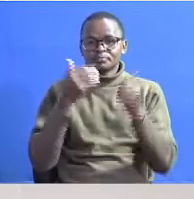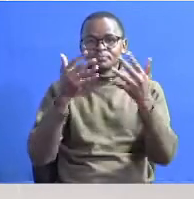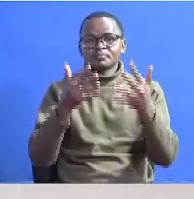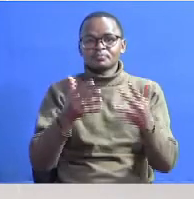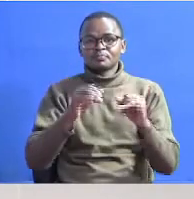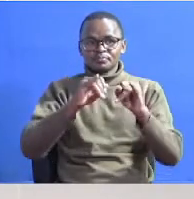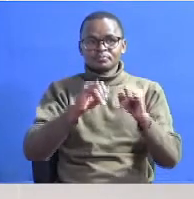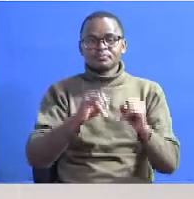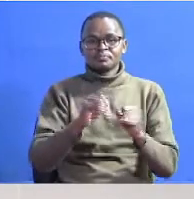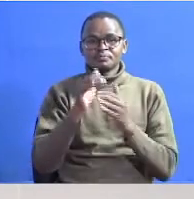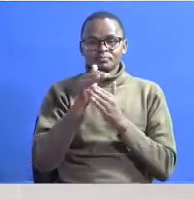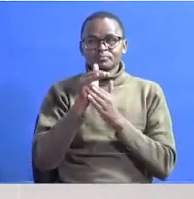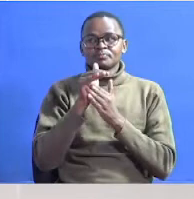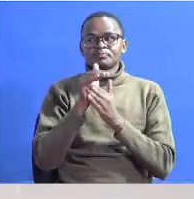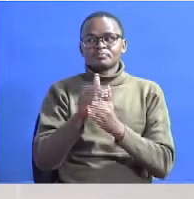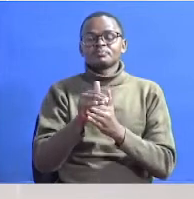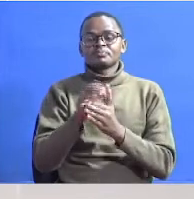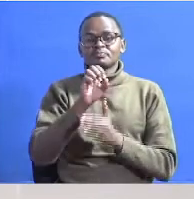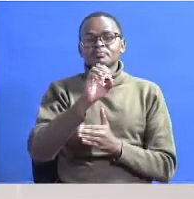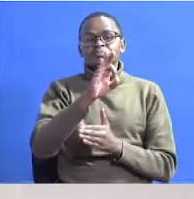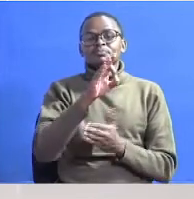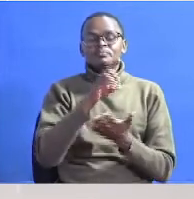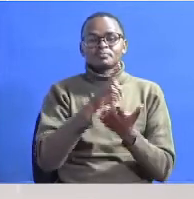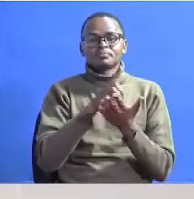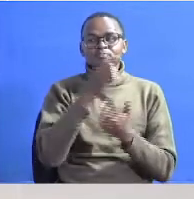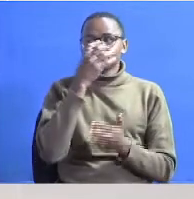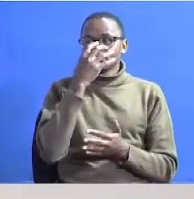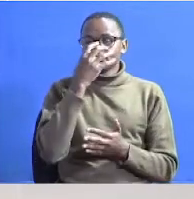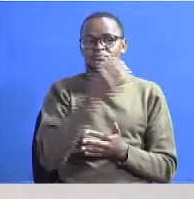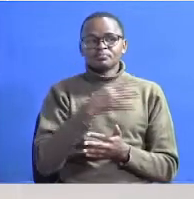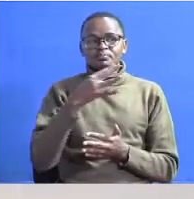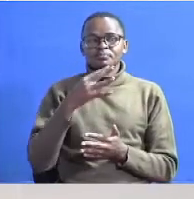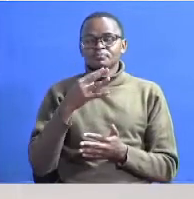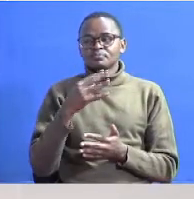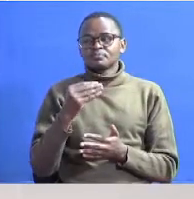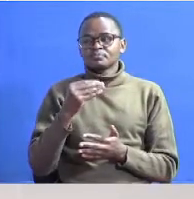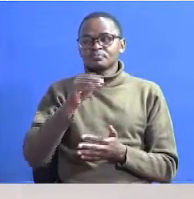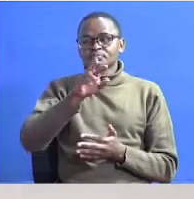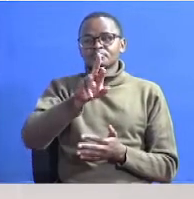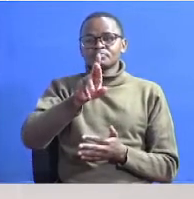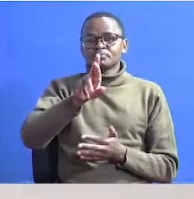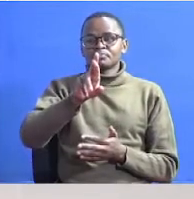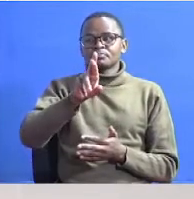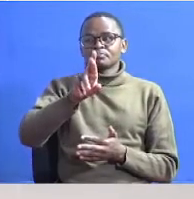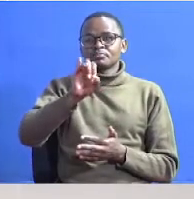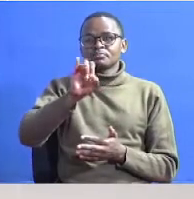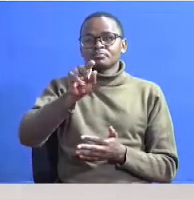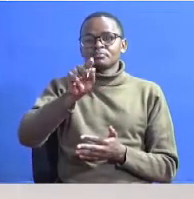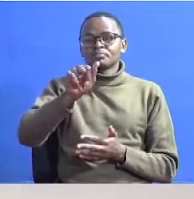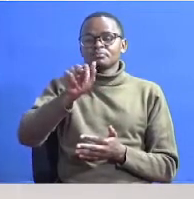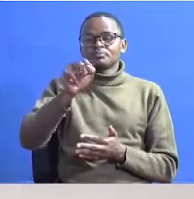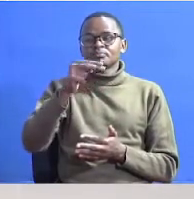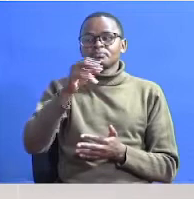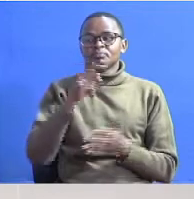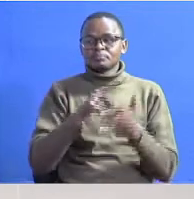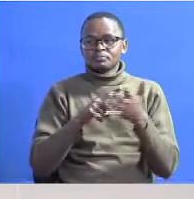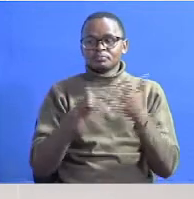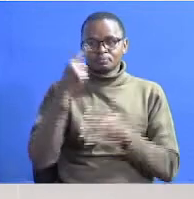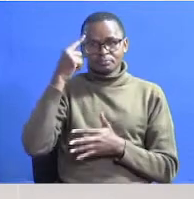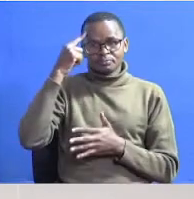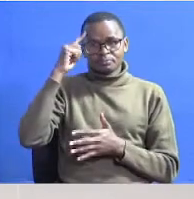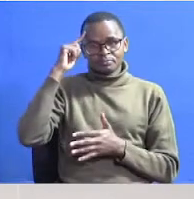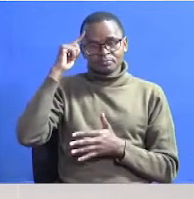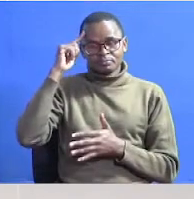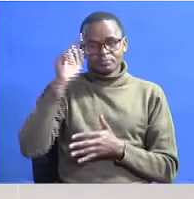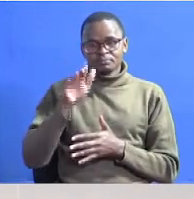a new leadership of Dr. William Ruto and Rigathi Gachagua. So what are you speculating